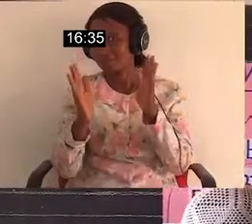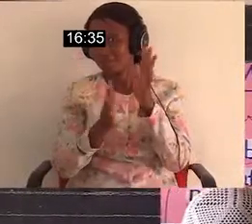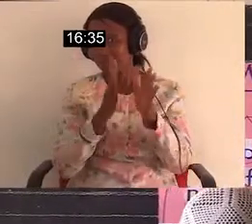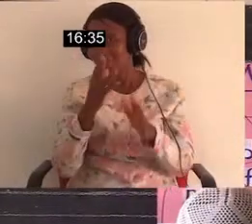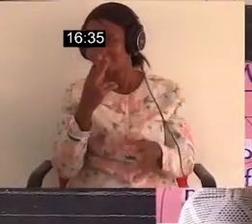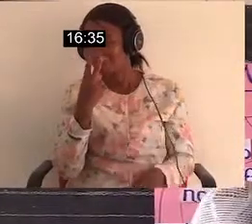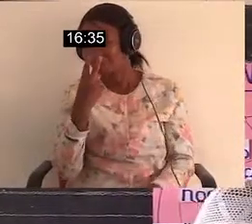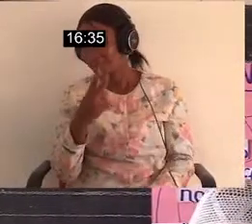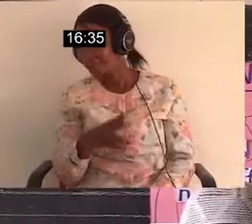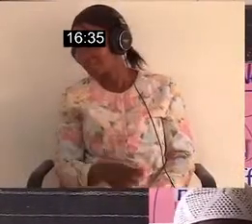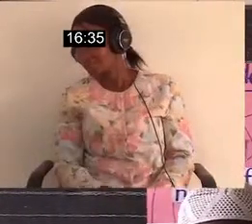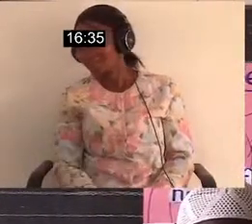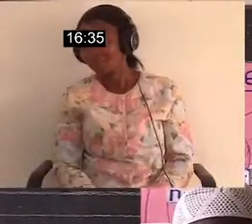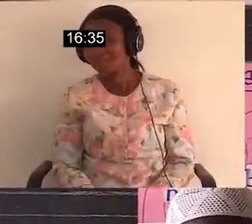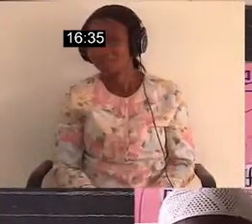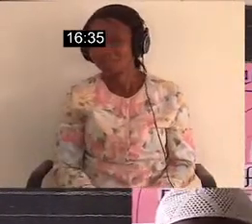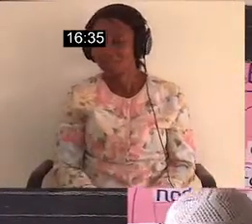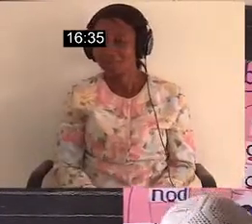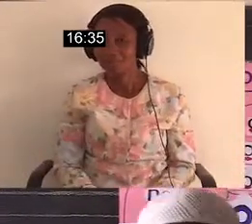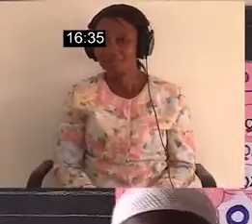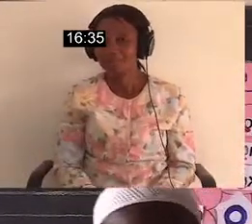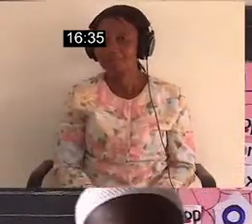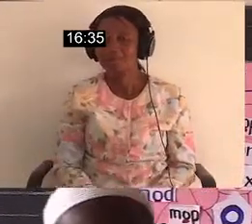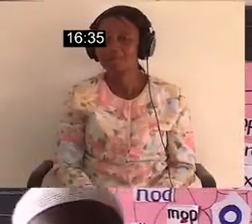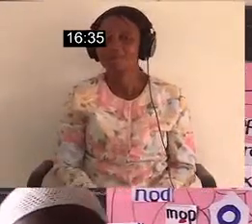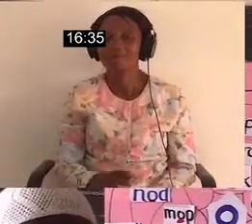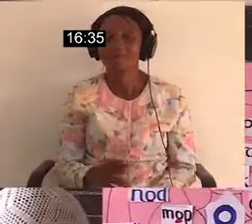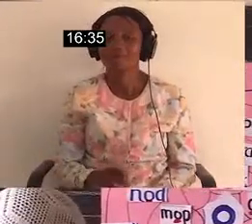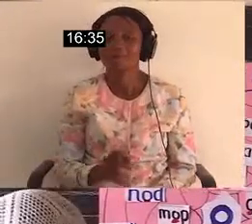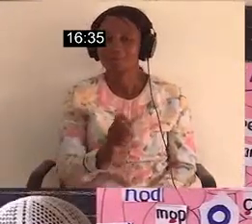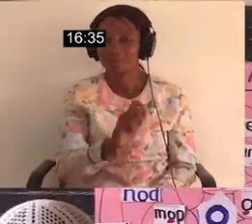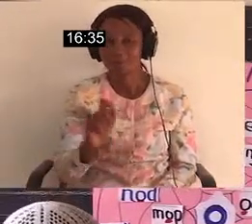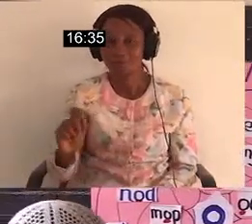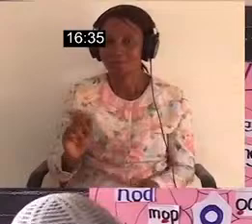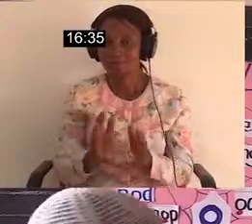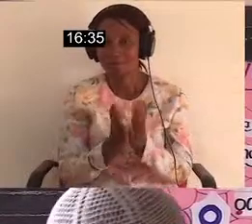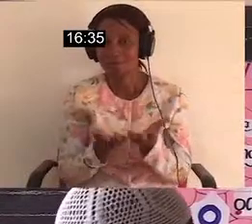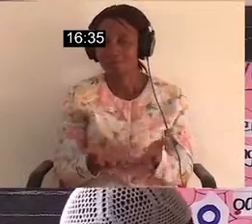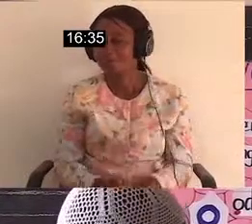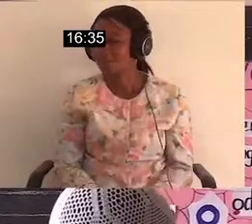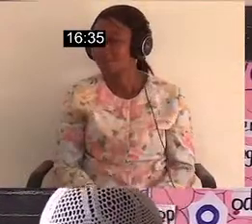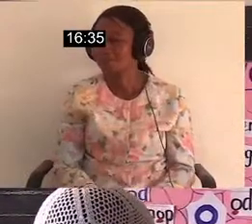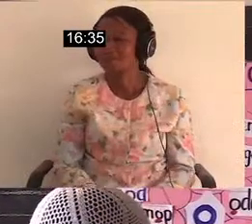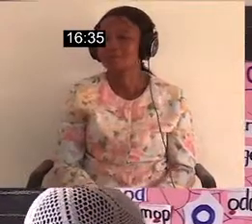When you run the word, write it down just as I am writing it down.